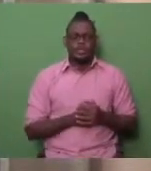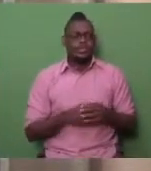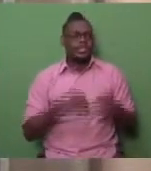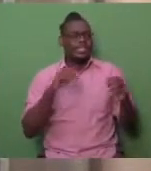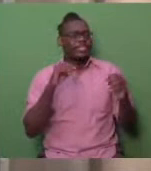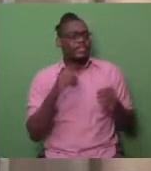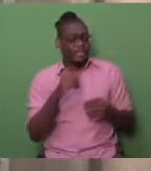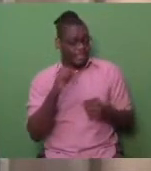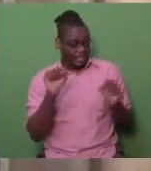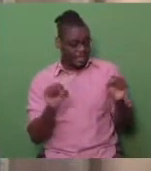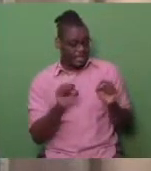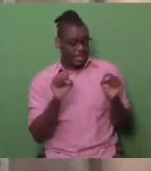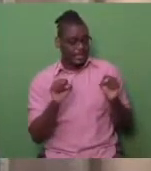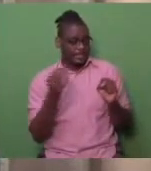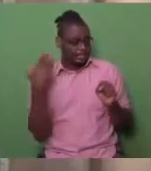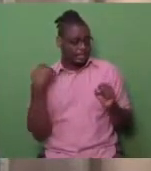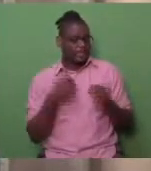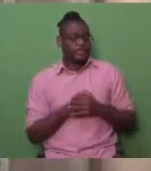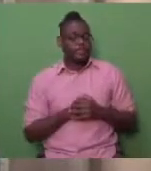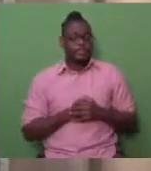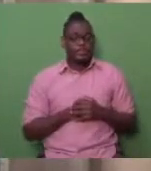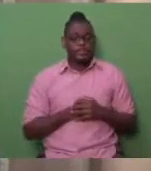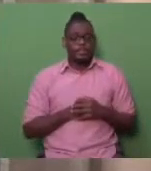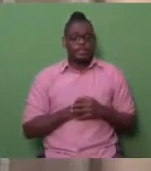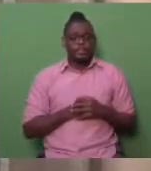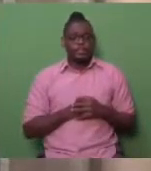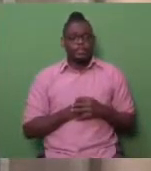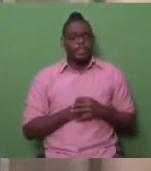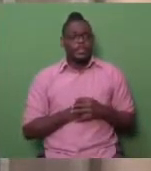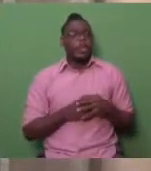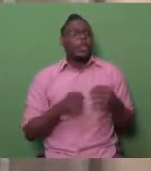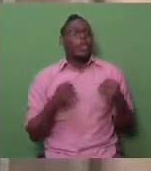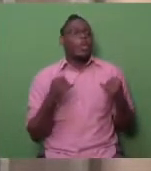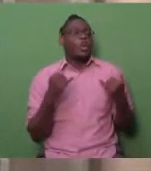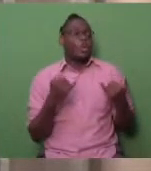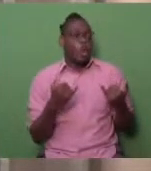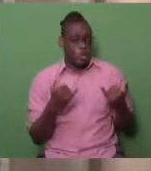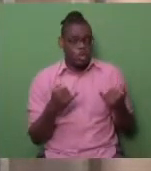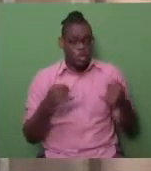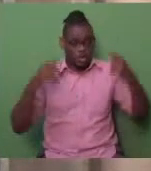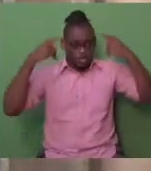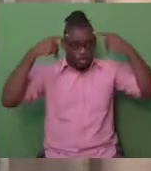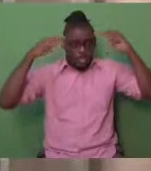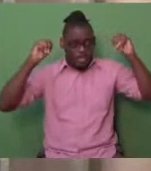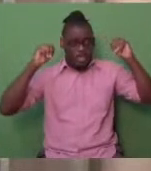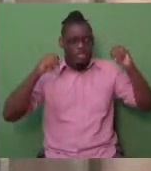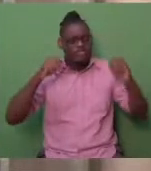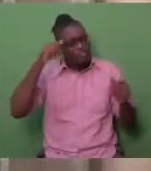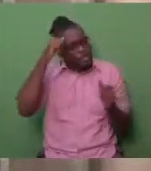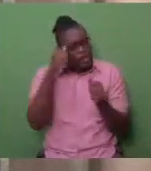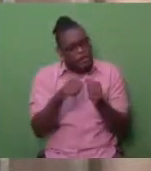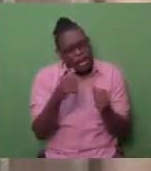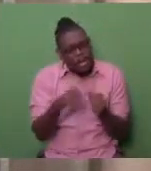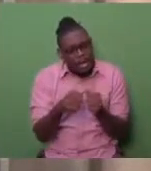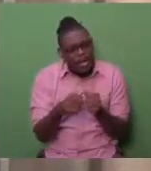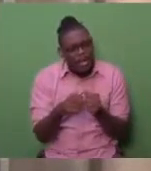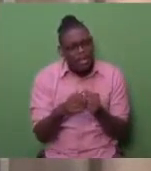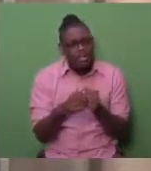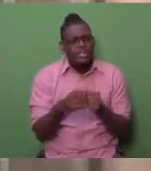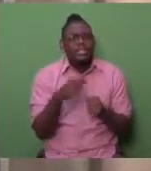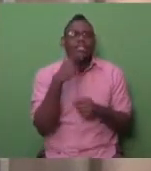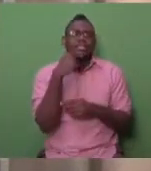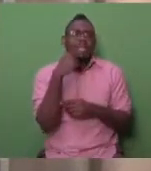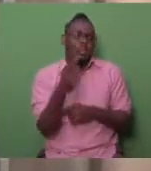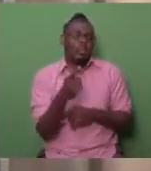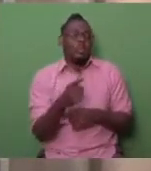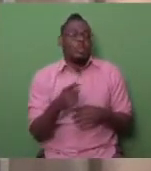go into quarantine all the time, either because he got COVID or he was in a primary contact with someone with COVID.